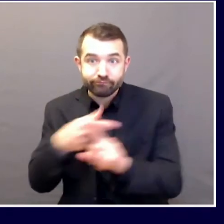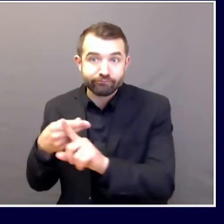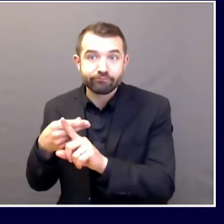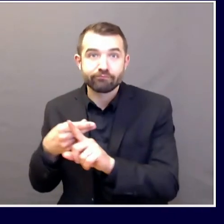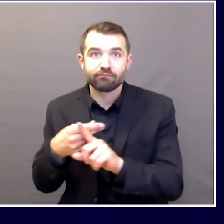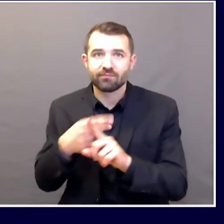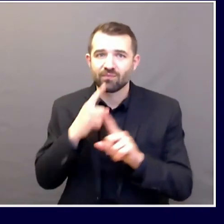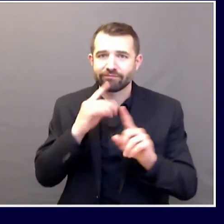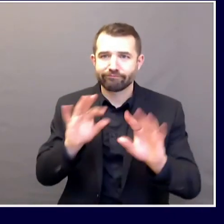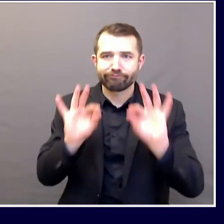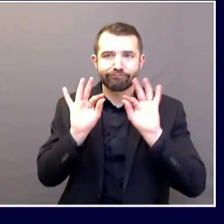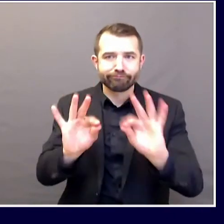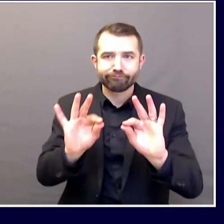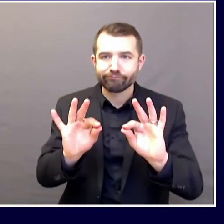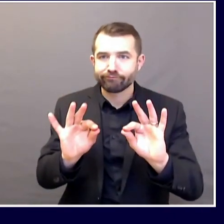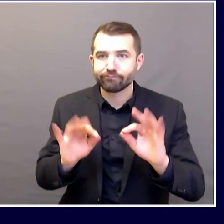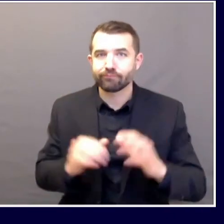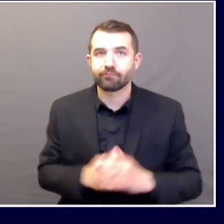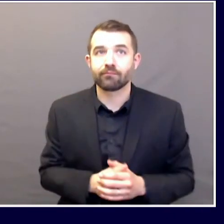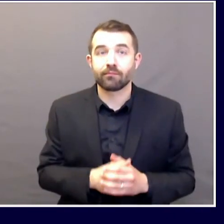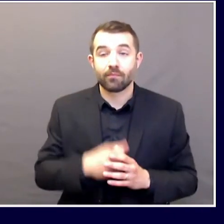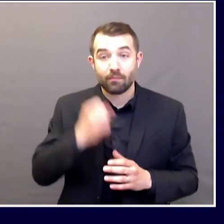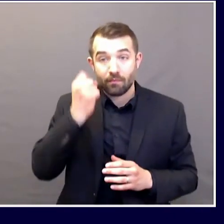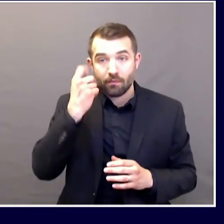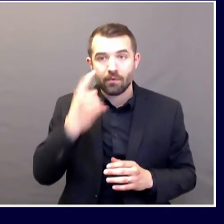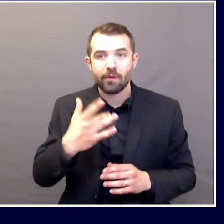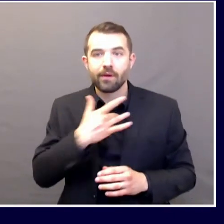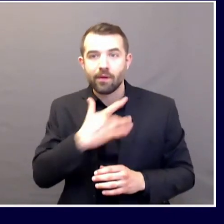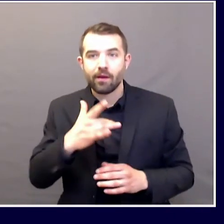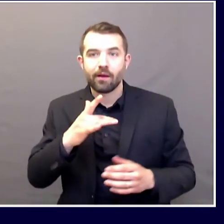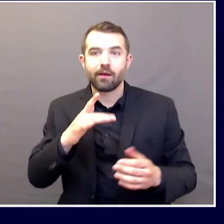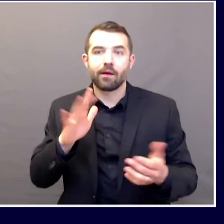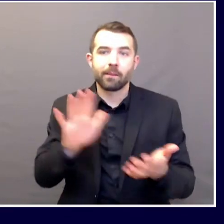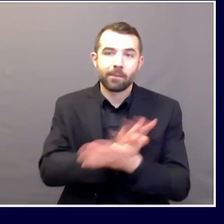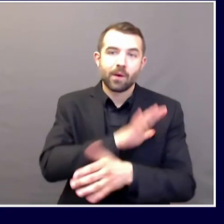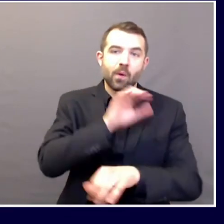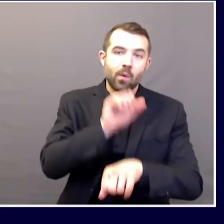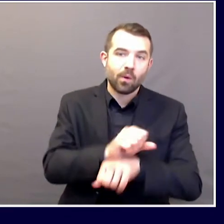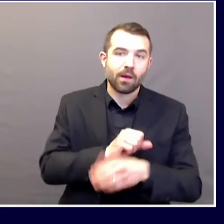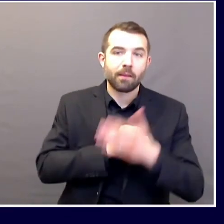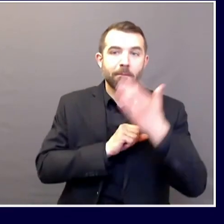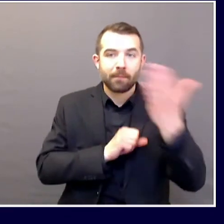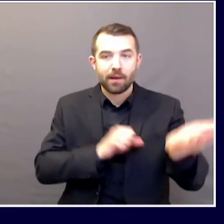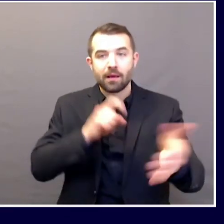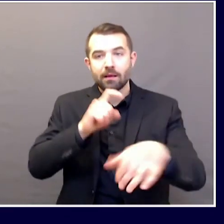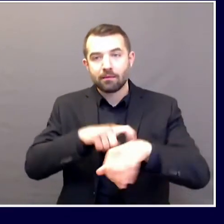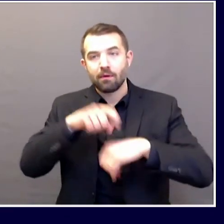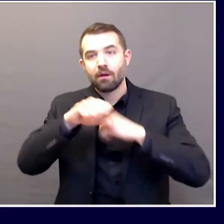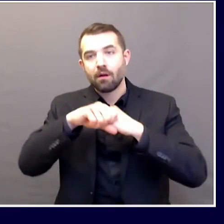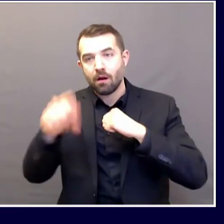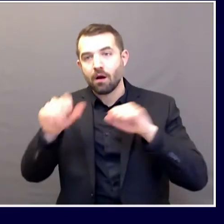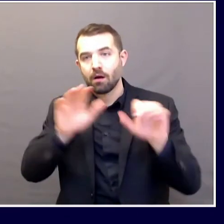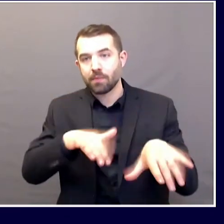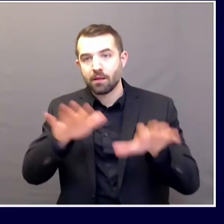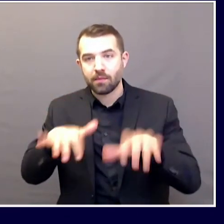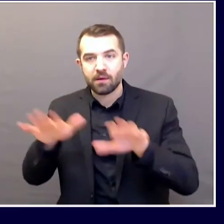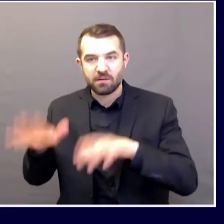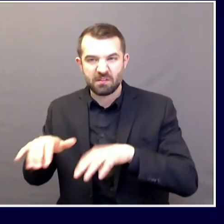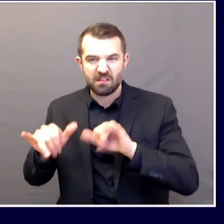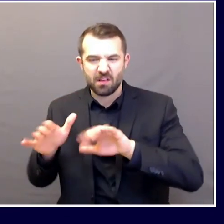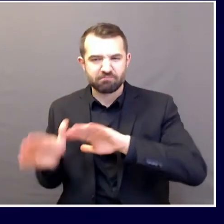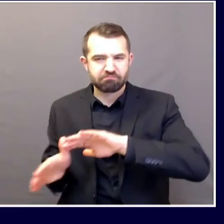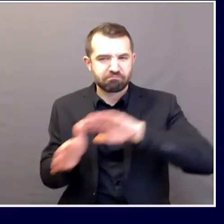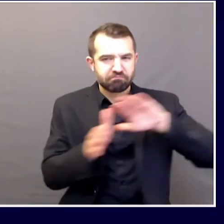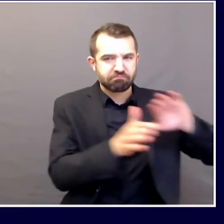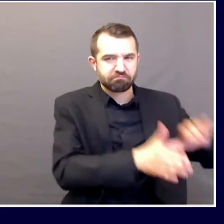I think where all this takes us is the following. Imagine being able to gather indoors